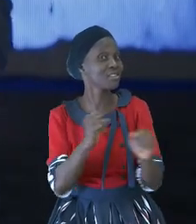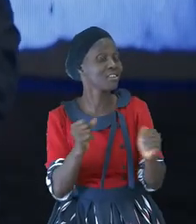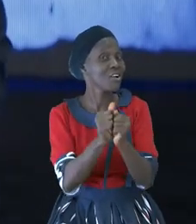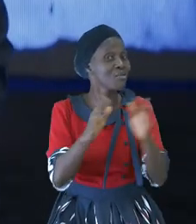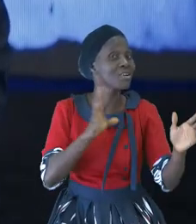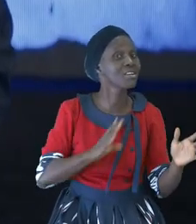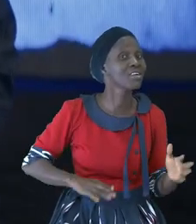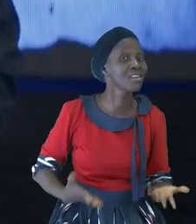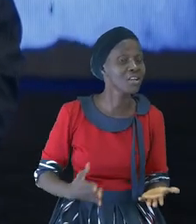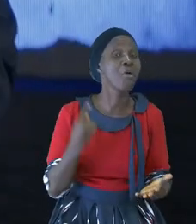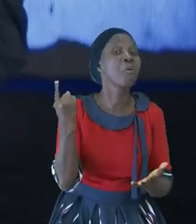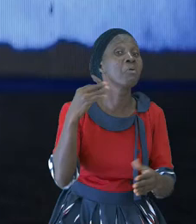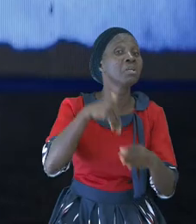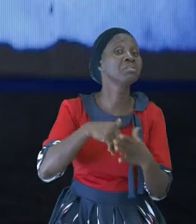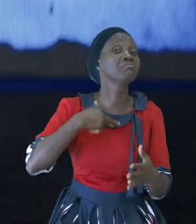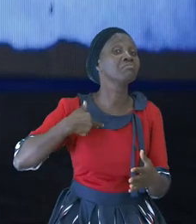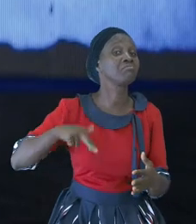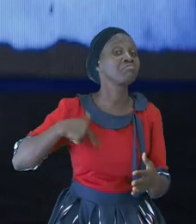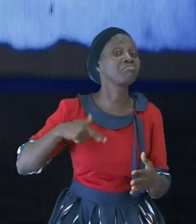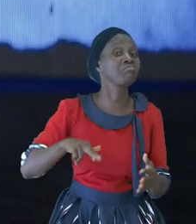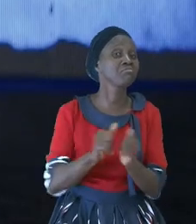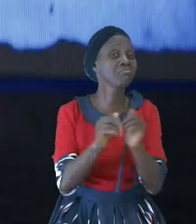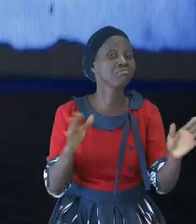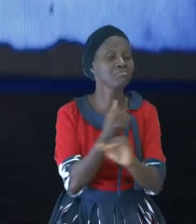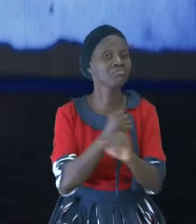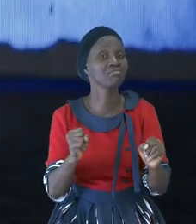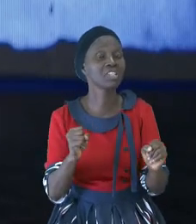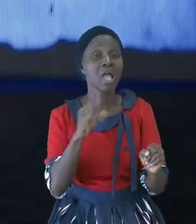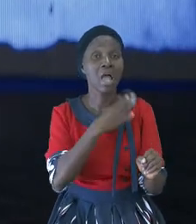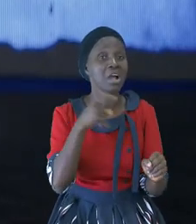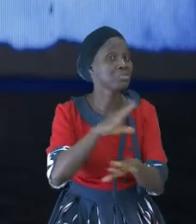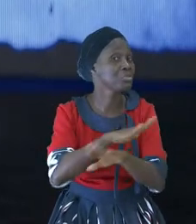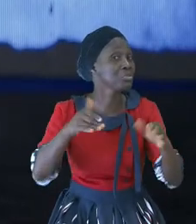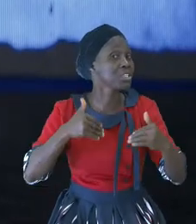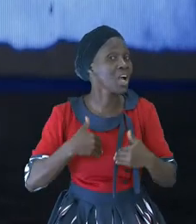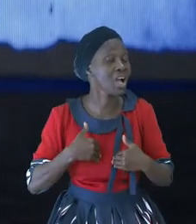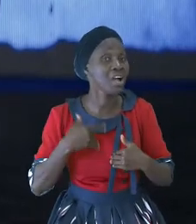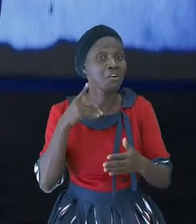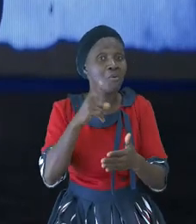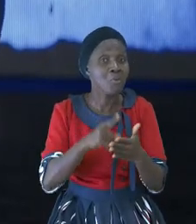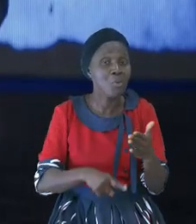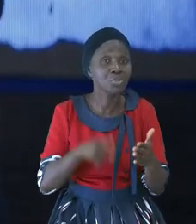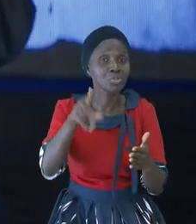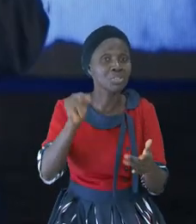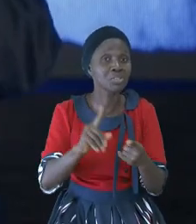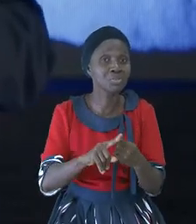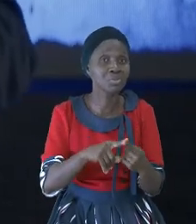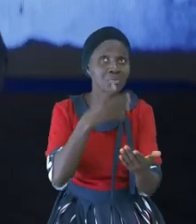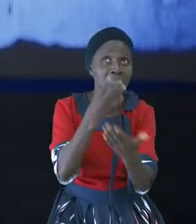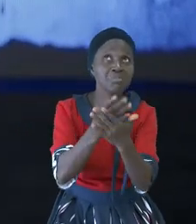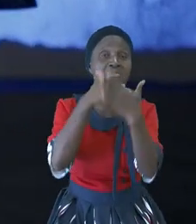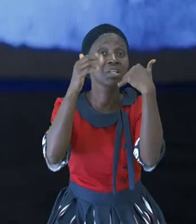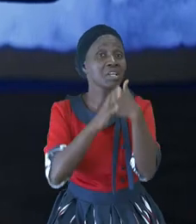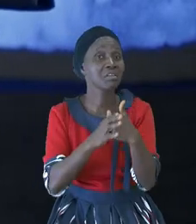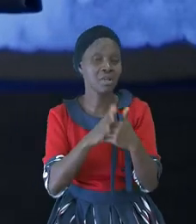with religion, and you didn't have what it takes to come over here And